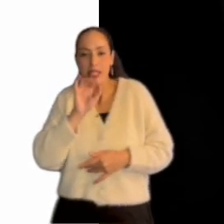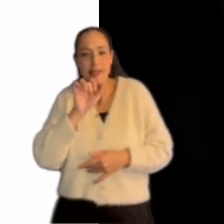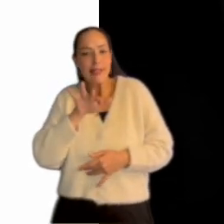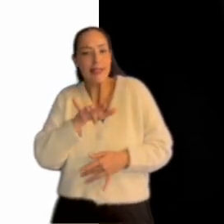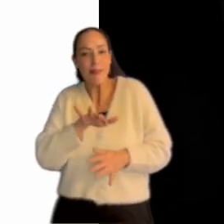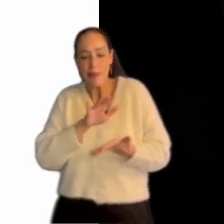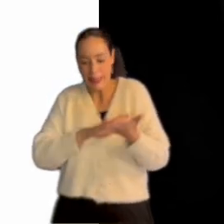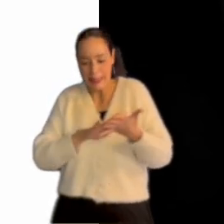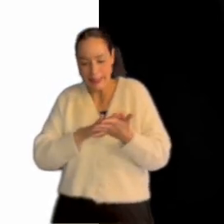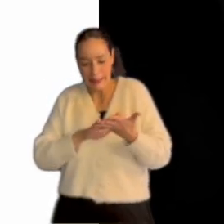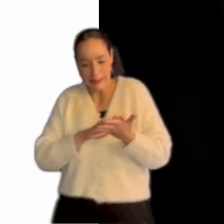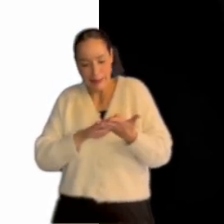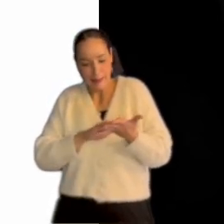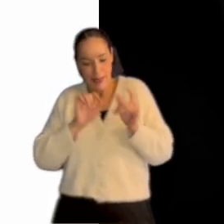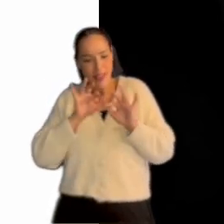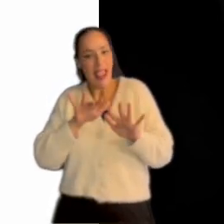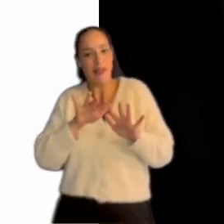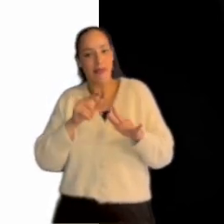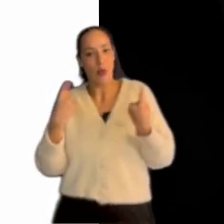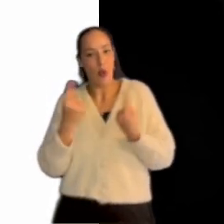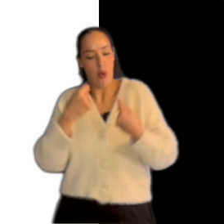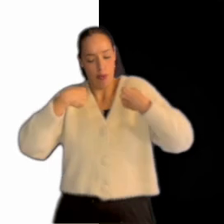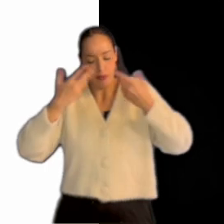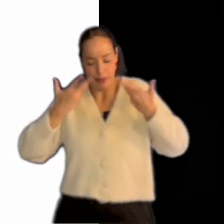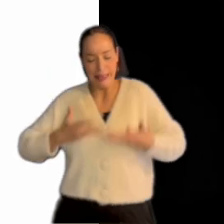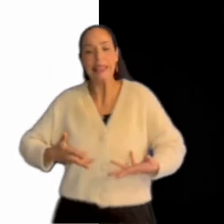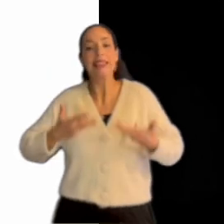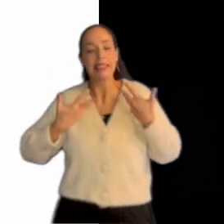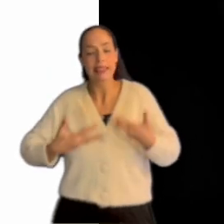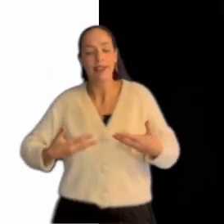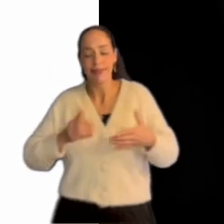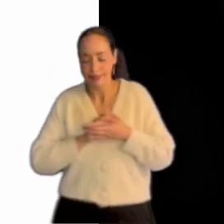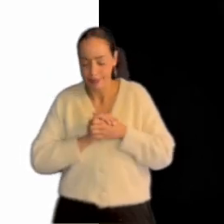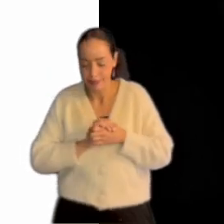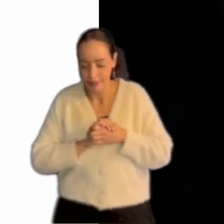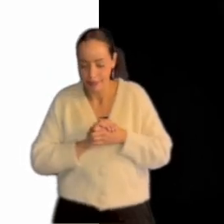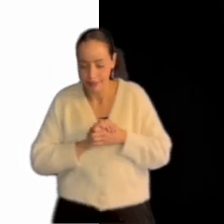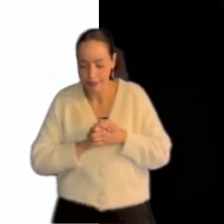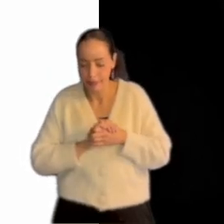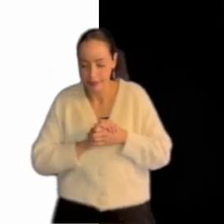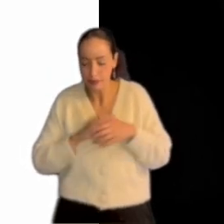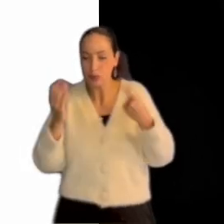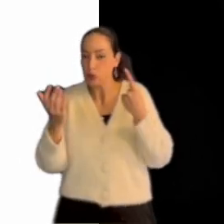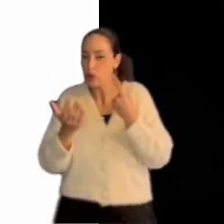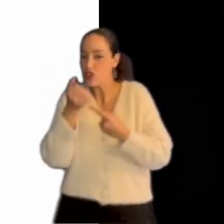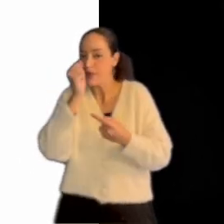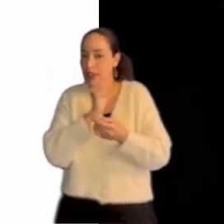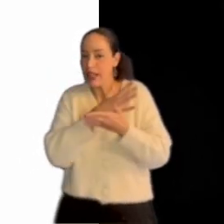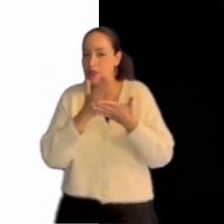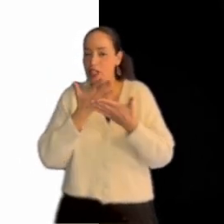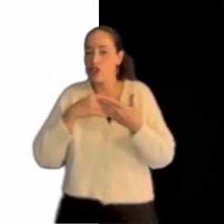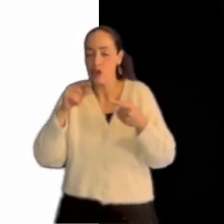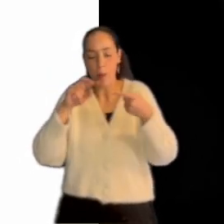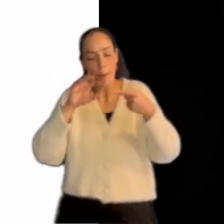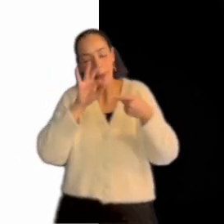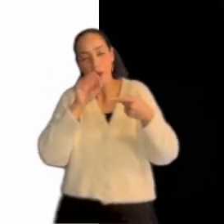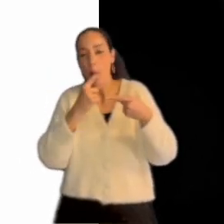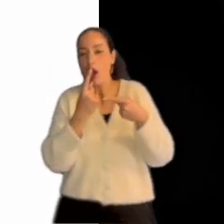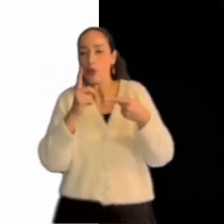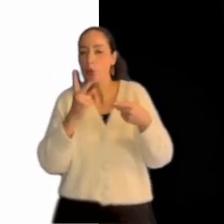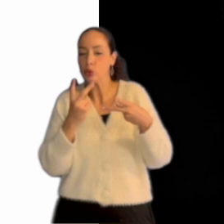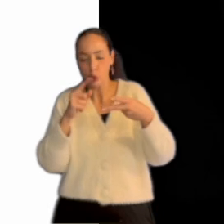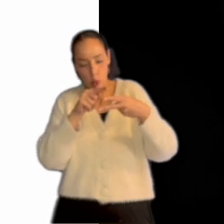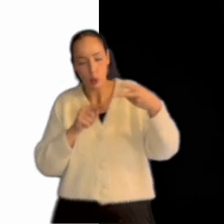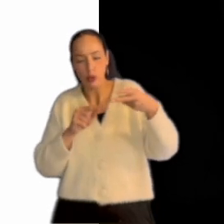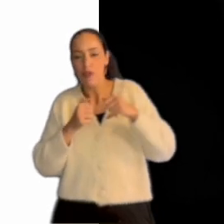achieve this clarity, you should choose one or two values, the beliefs that are most important and dear to you, that help you find your way in the dark, that fill